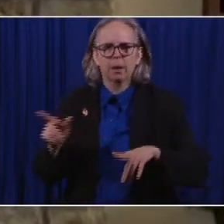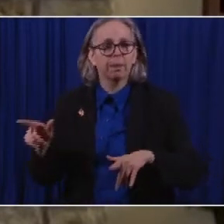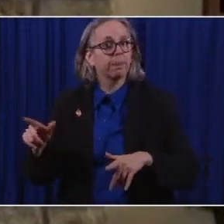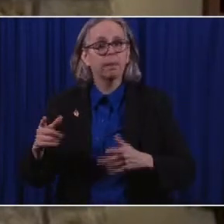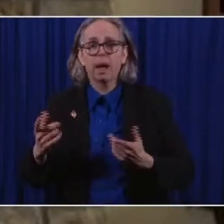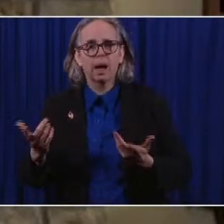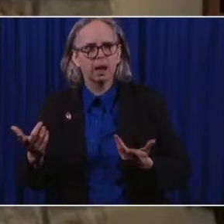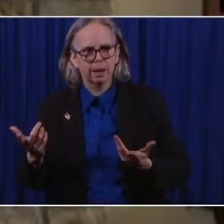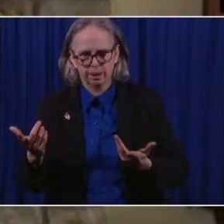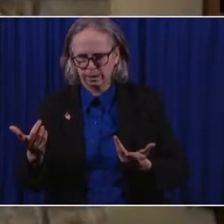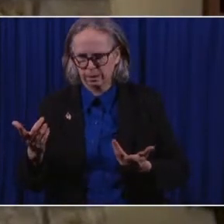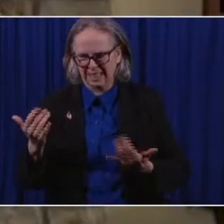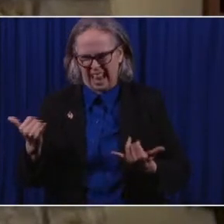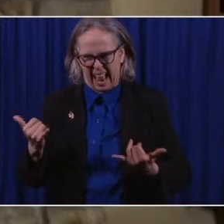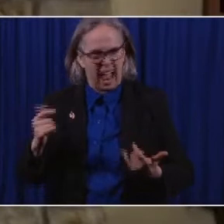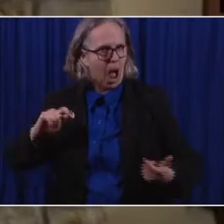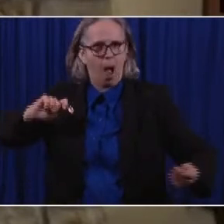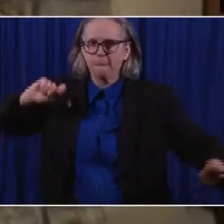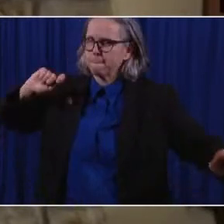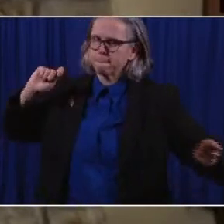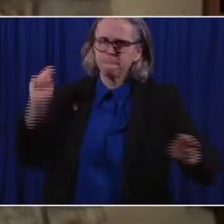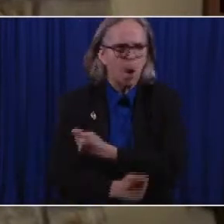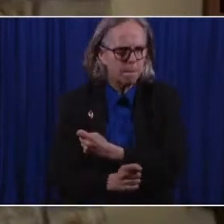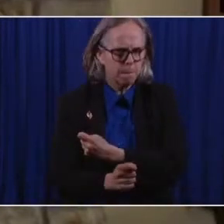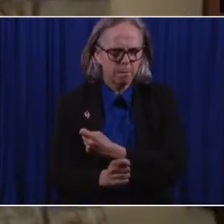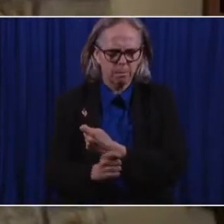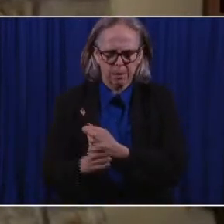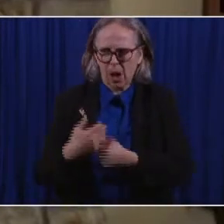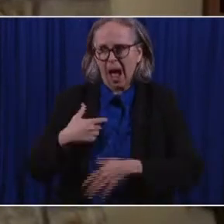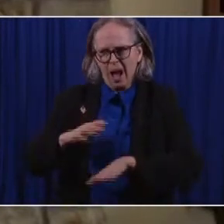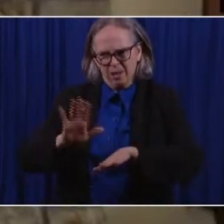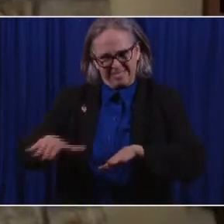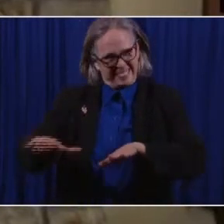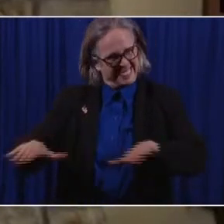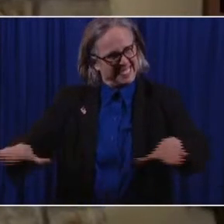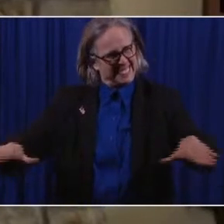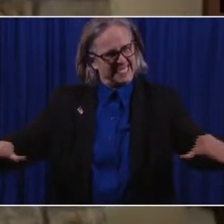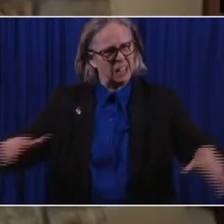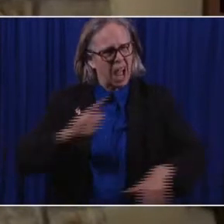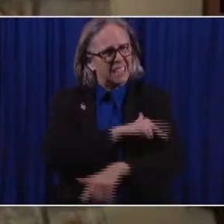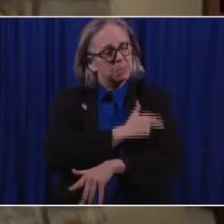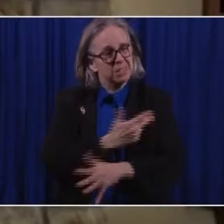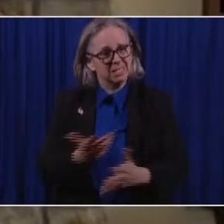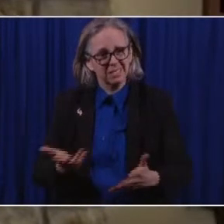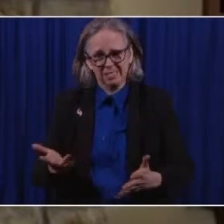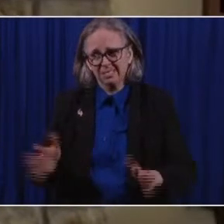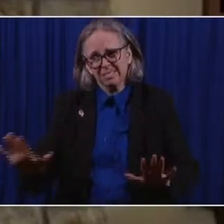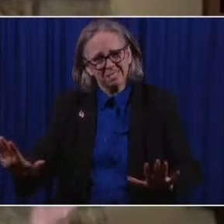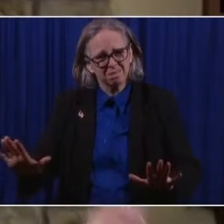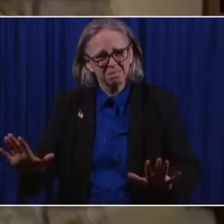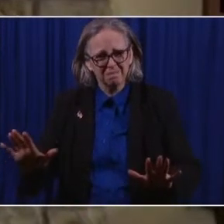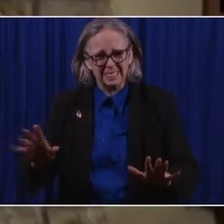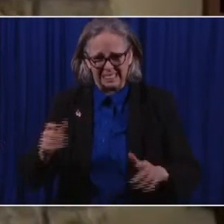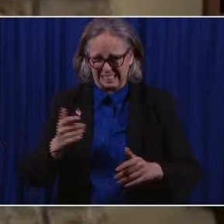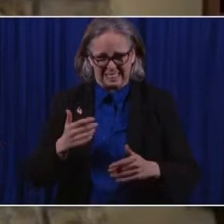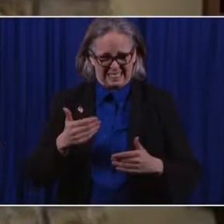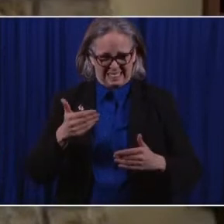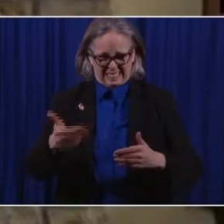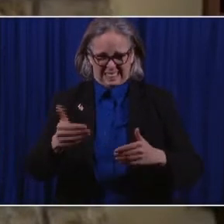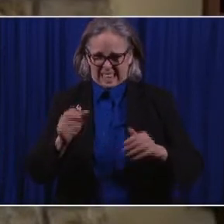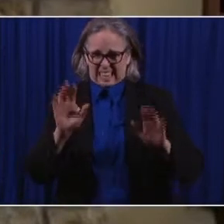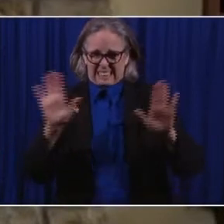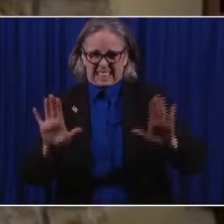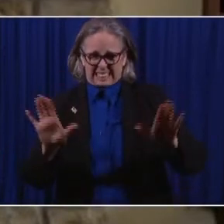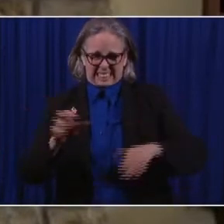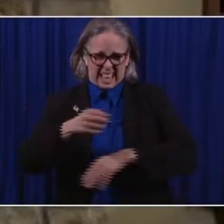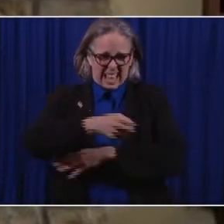hospitals that they need to switch, and they need to switch over Sunday night from doing their own personnel. They need to go ahead and start doing